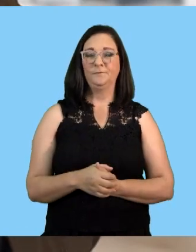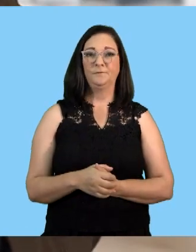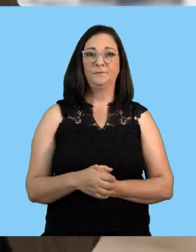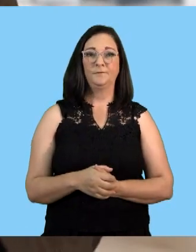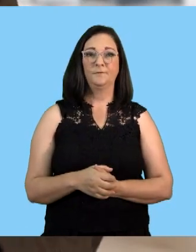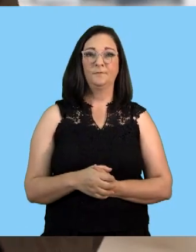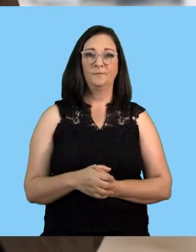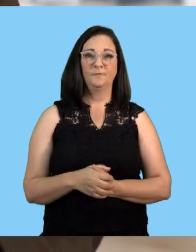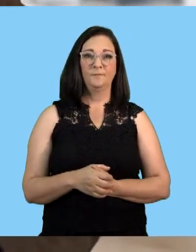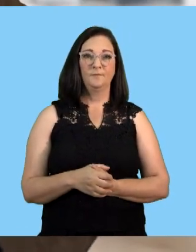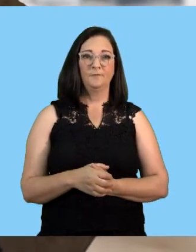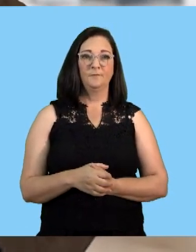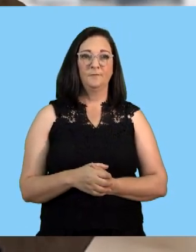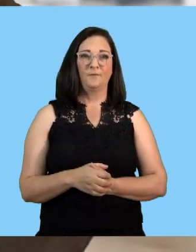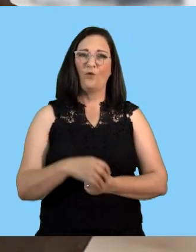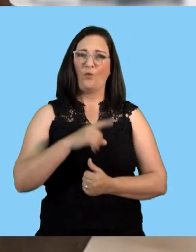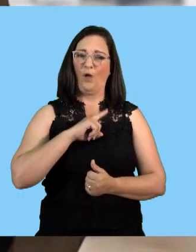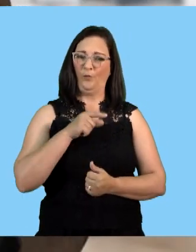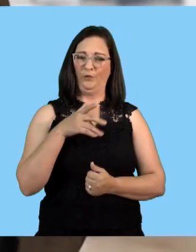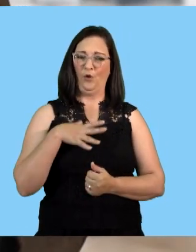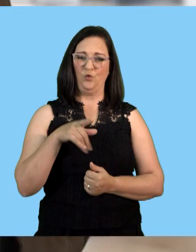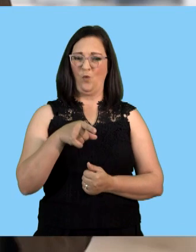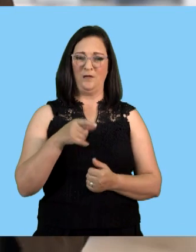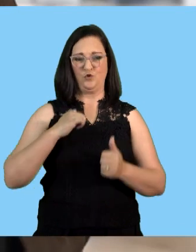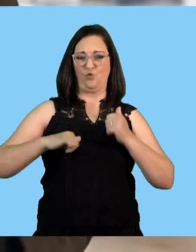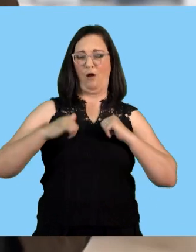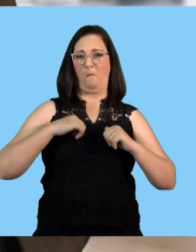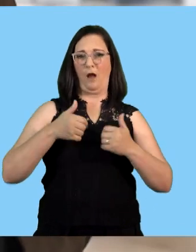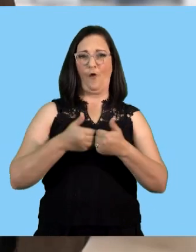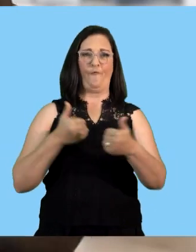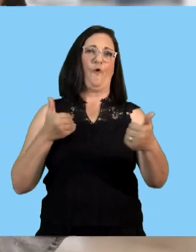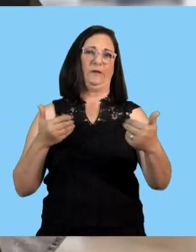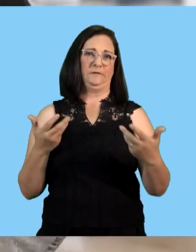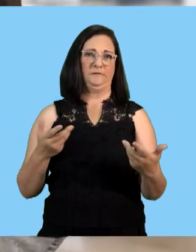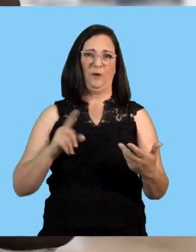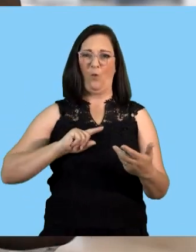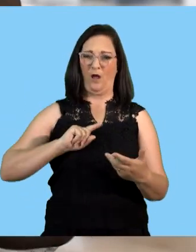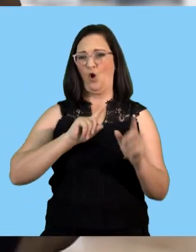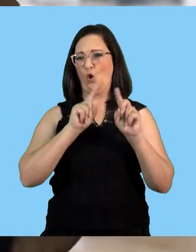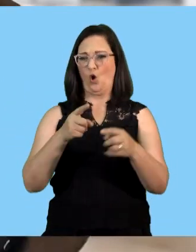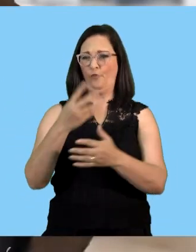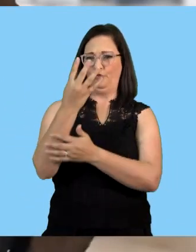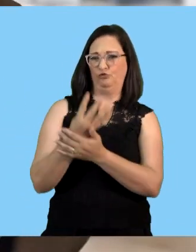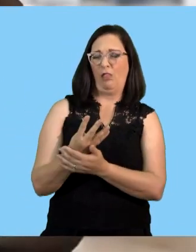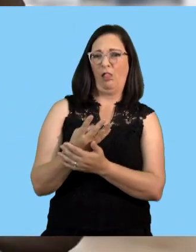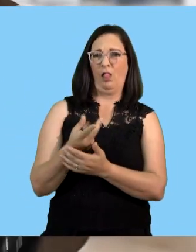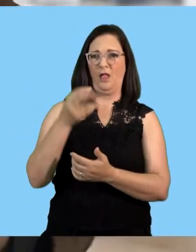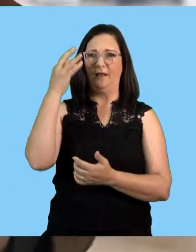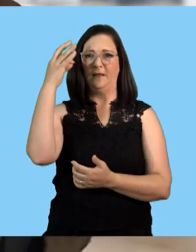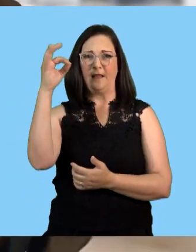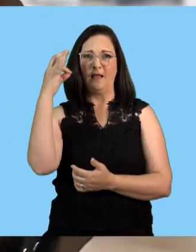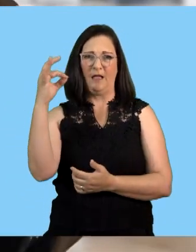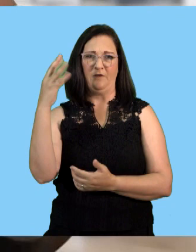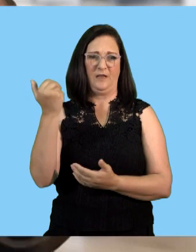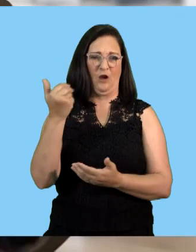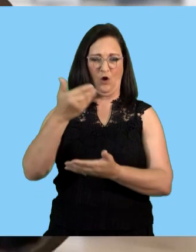is it that the business must do to basically avoid all of that drama? I call it drama, like facing imprisonment, government